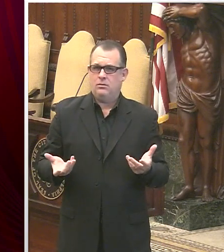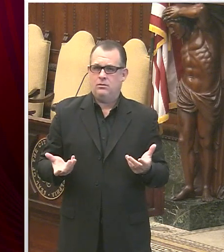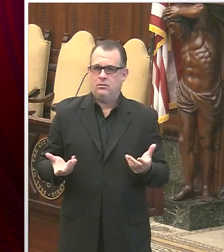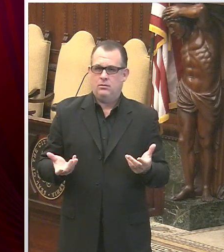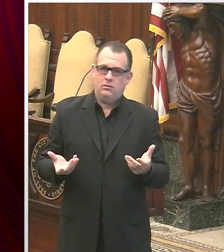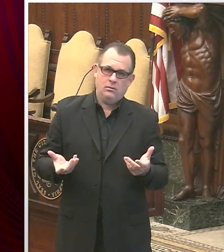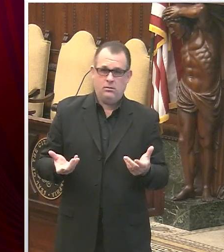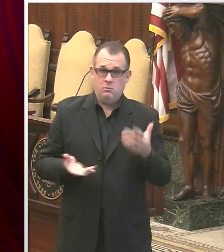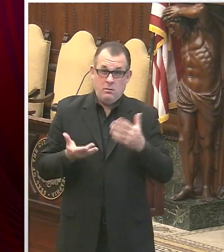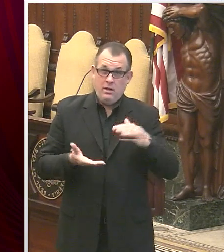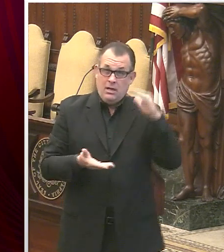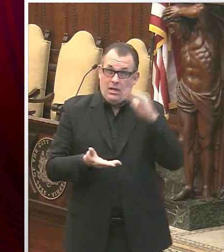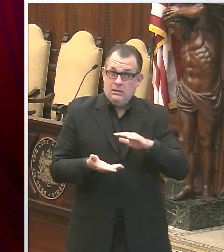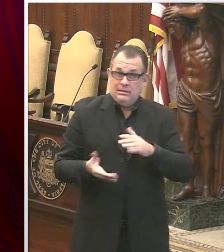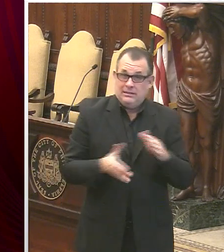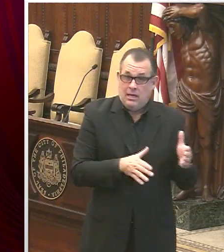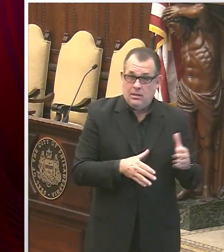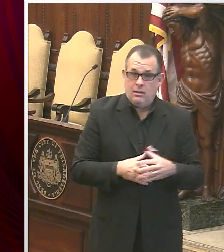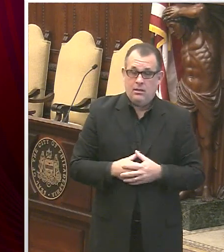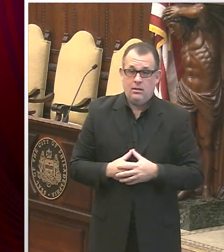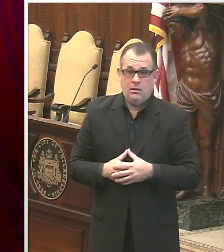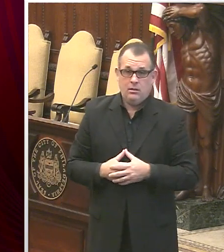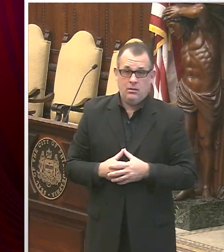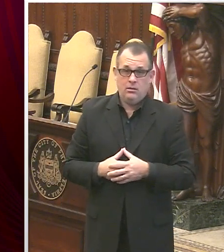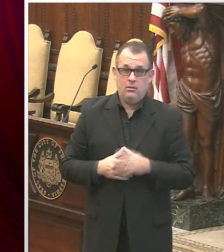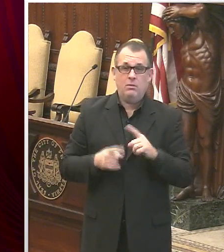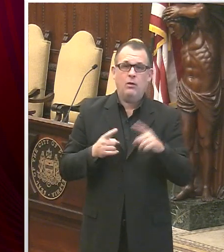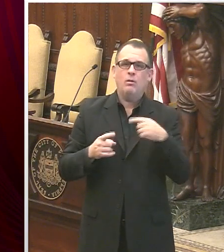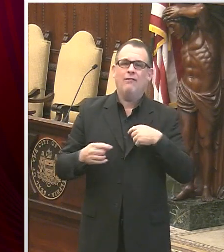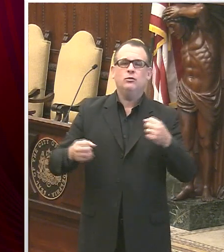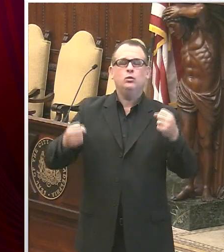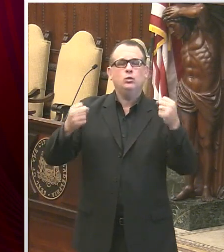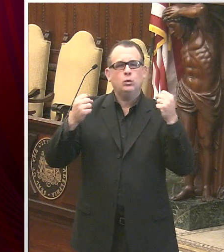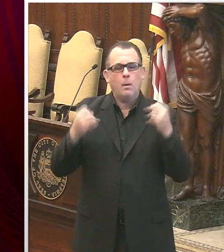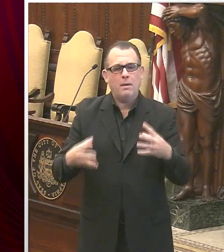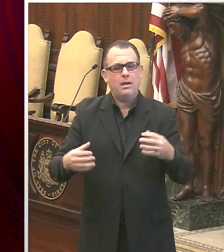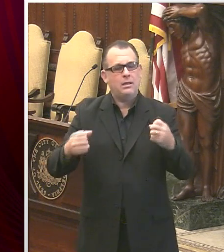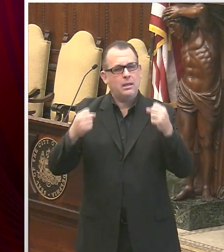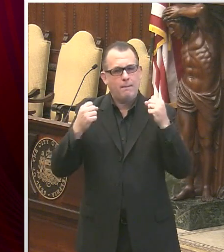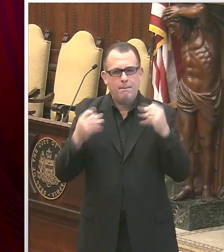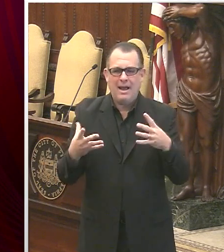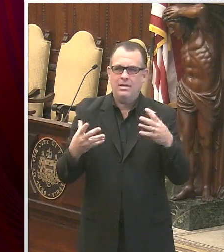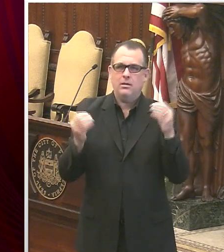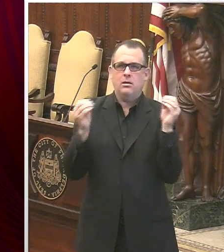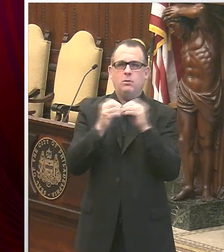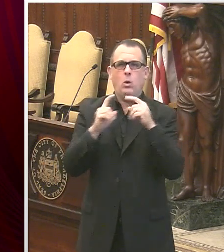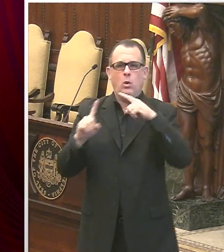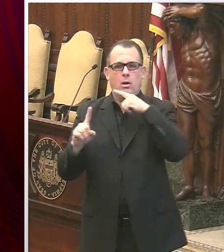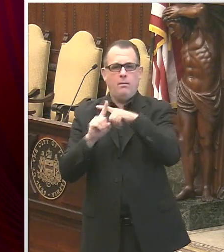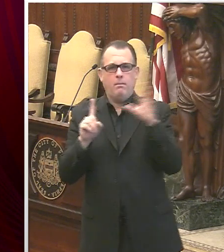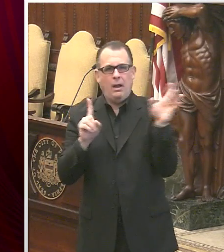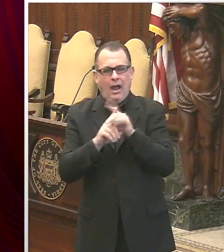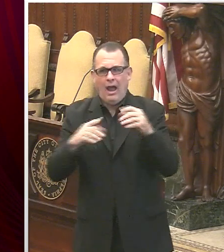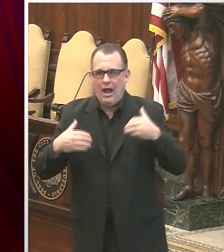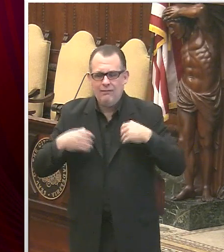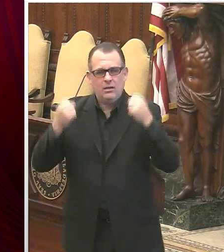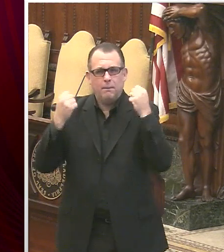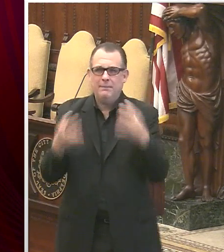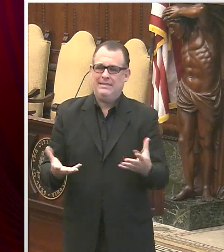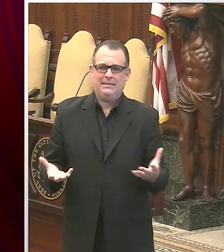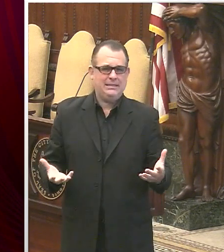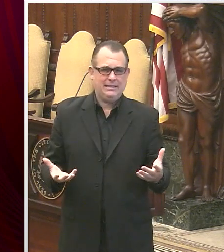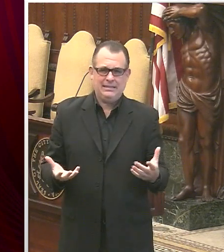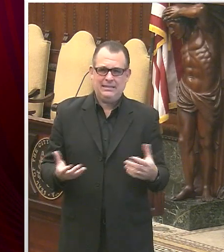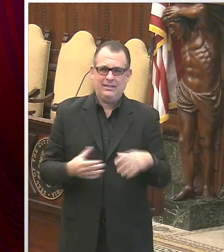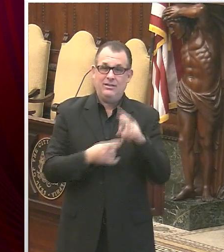deaths per case than we had in the spring. Still, we have many, many more cases now than we had in the spring, and so the number of deaths is substantial. But it's the same virus we had